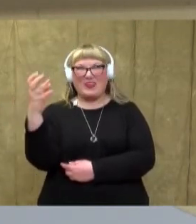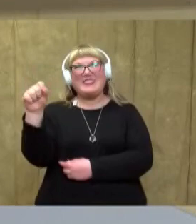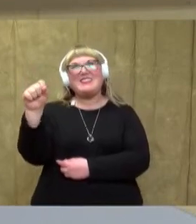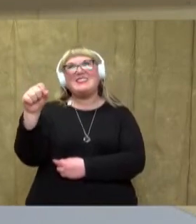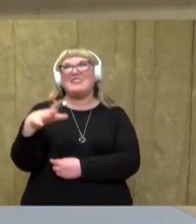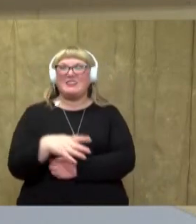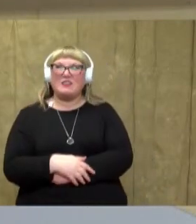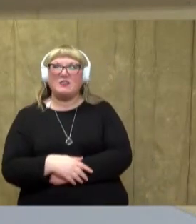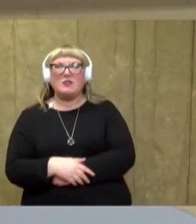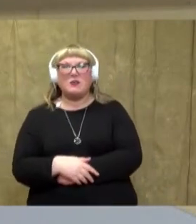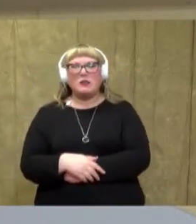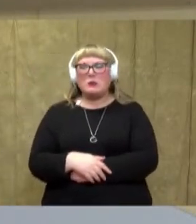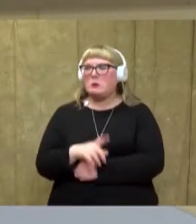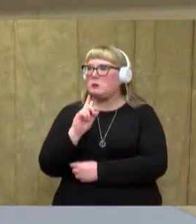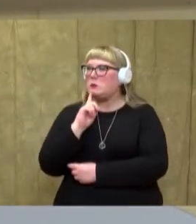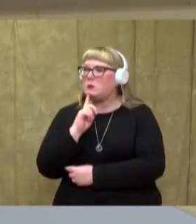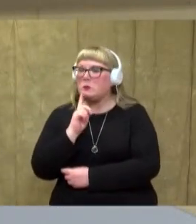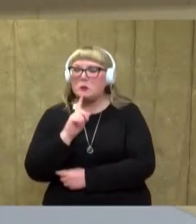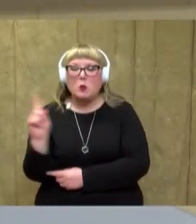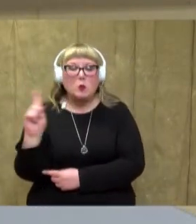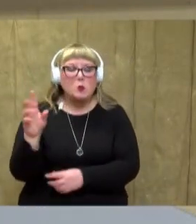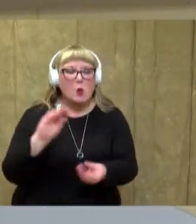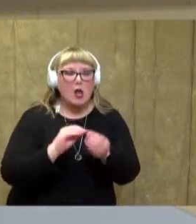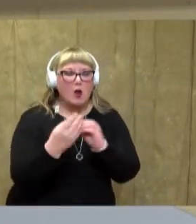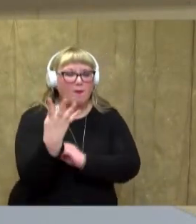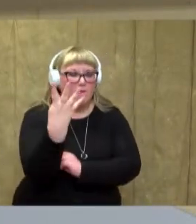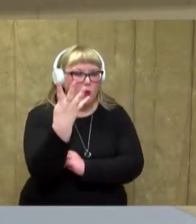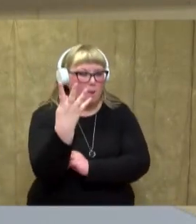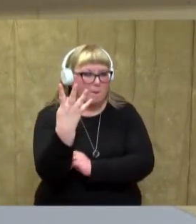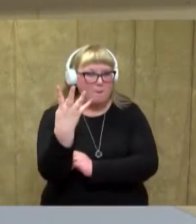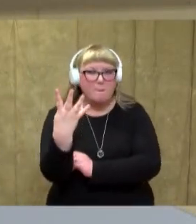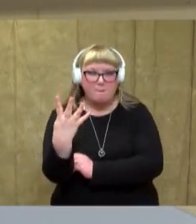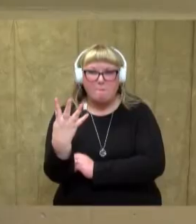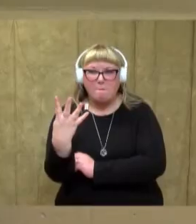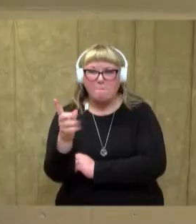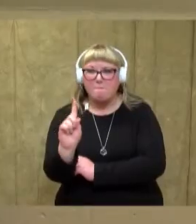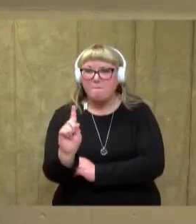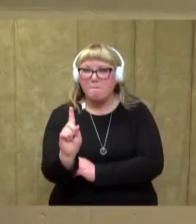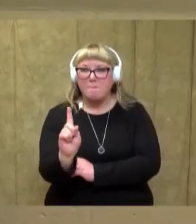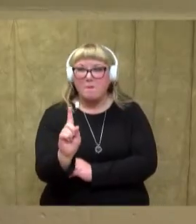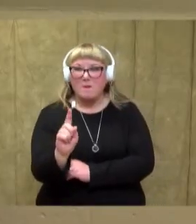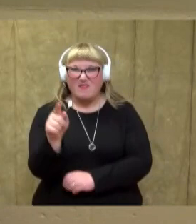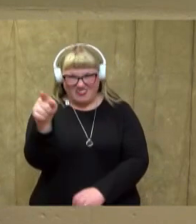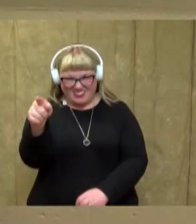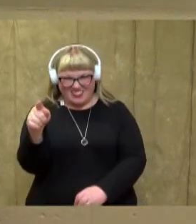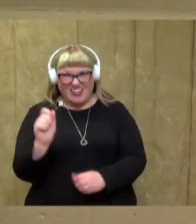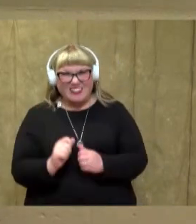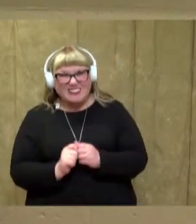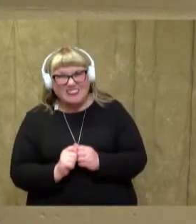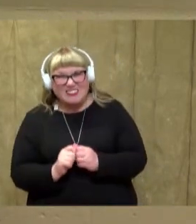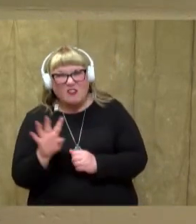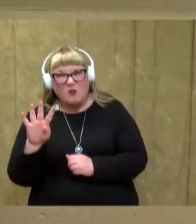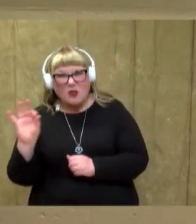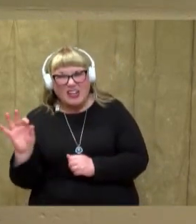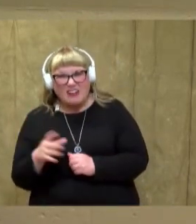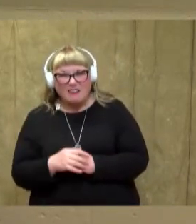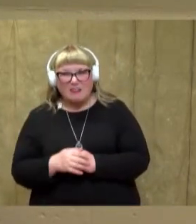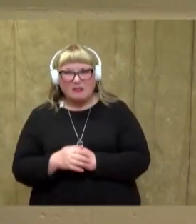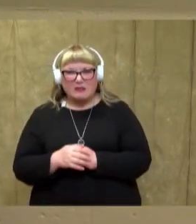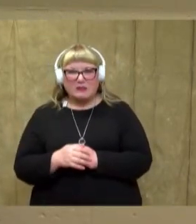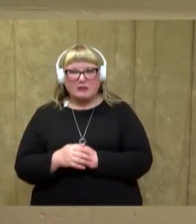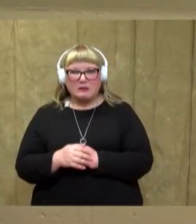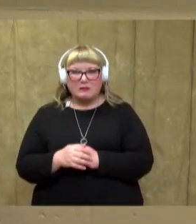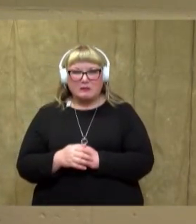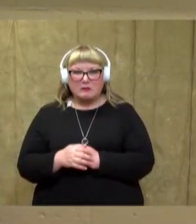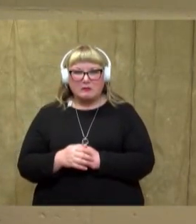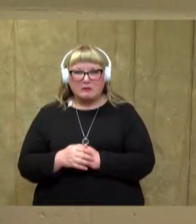4. Now let's see, where is my number 4? Is it this one? I see a number 4